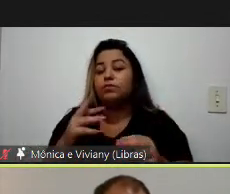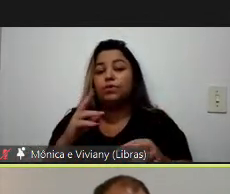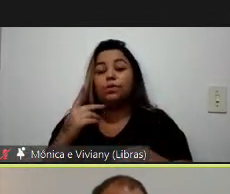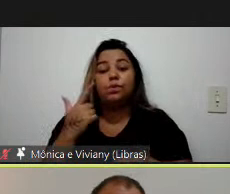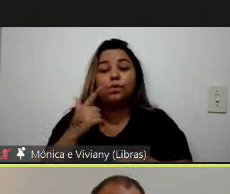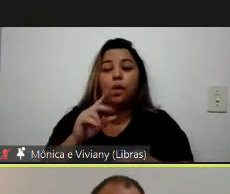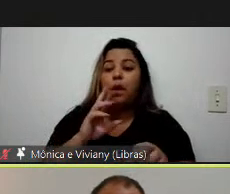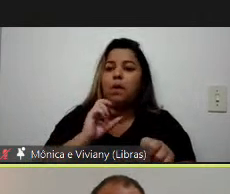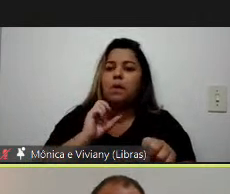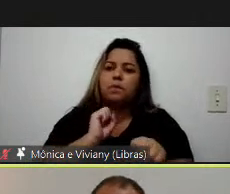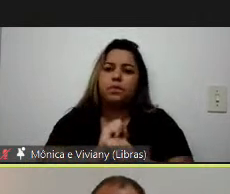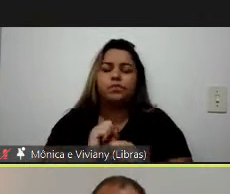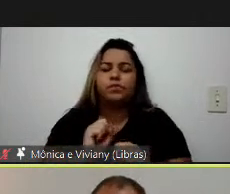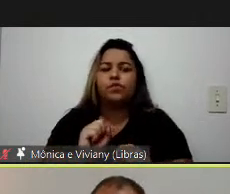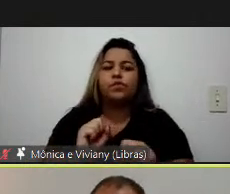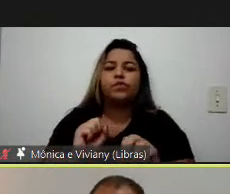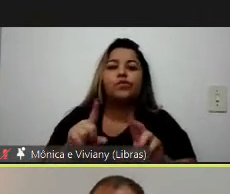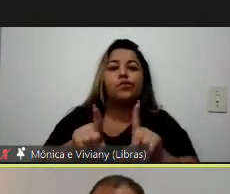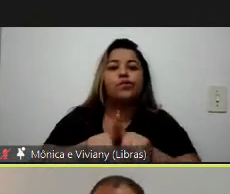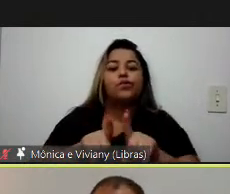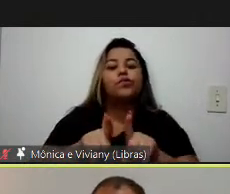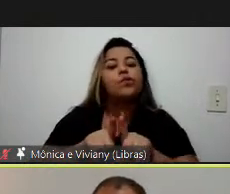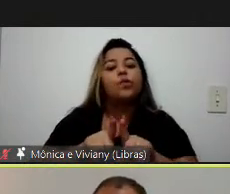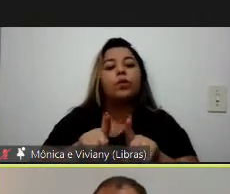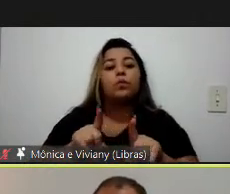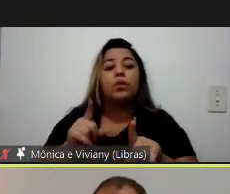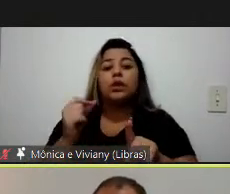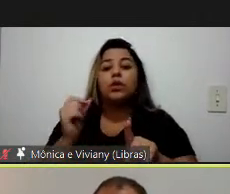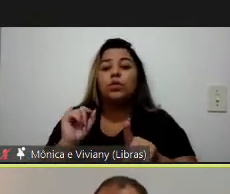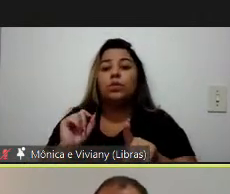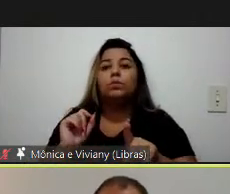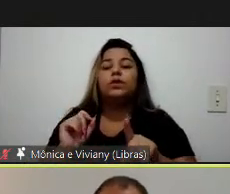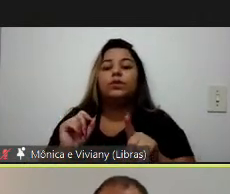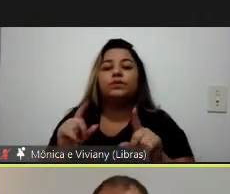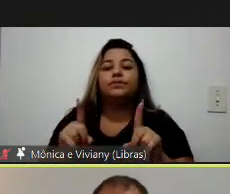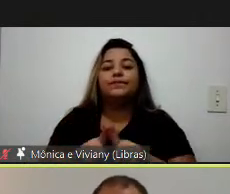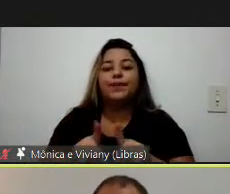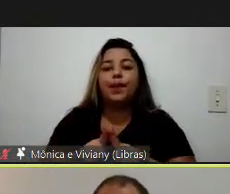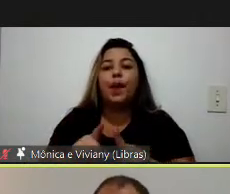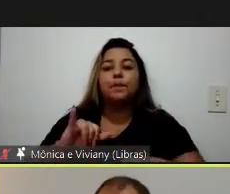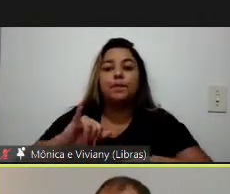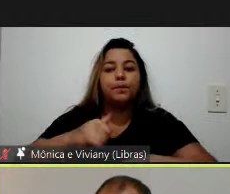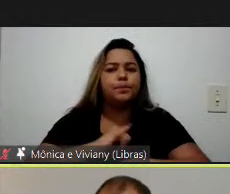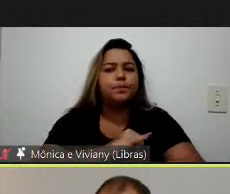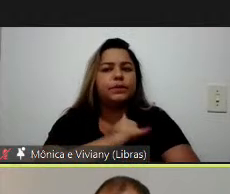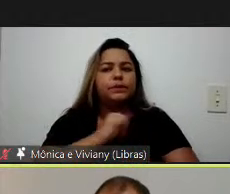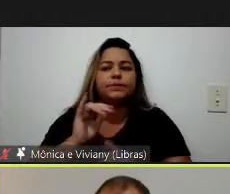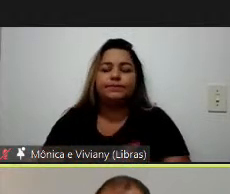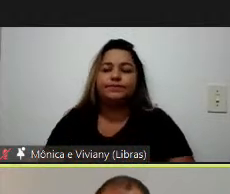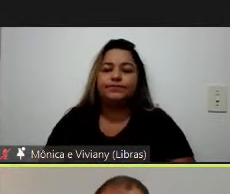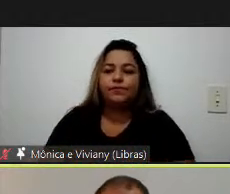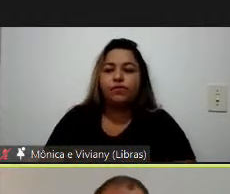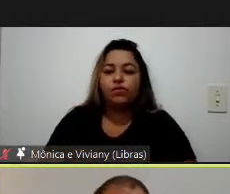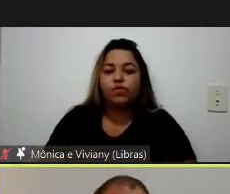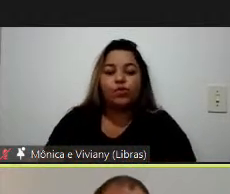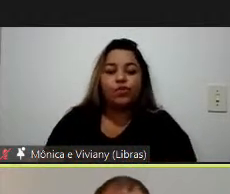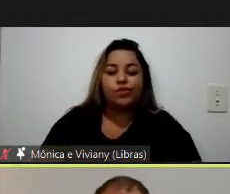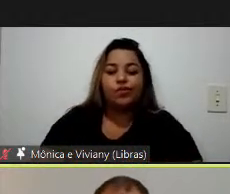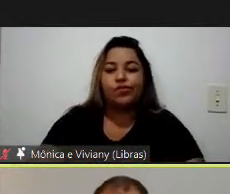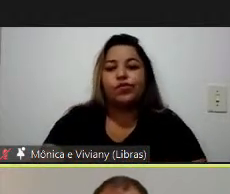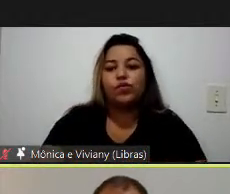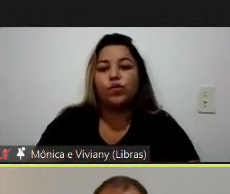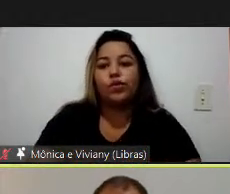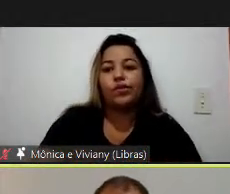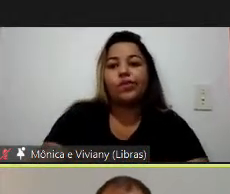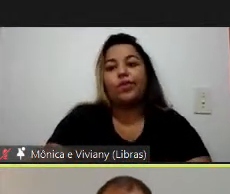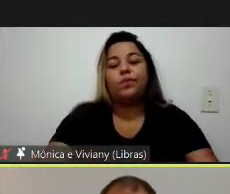towards higher rates, higher prevalences of obesity. So this is really a global challenge affecting all